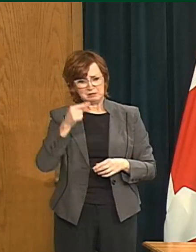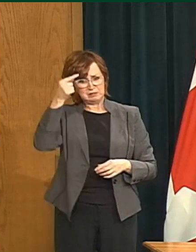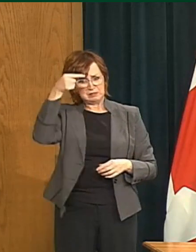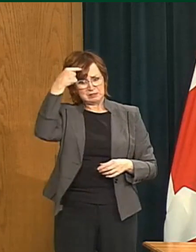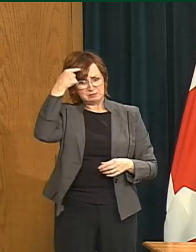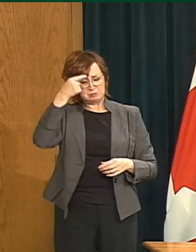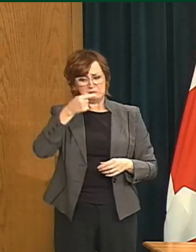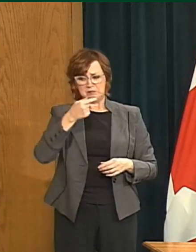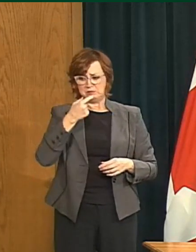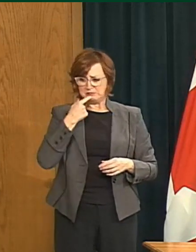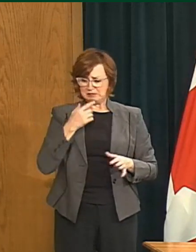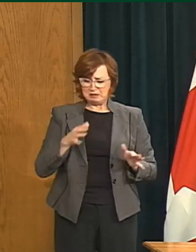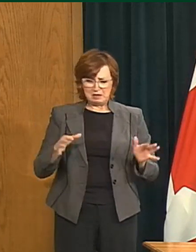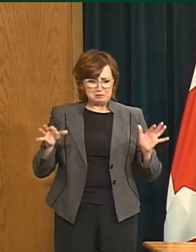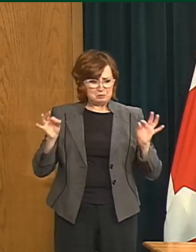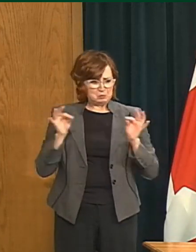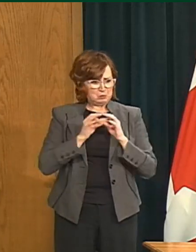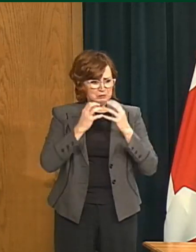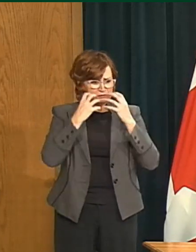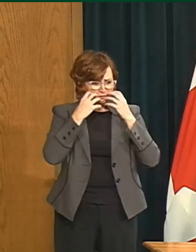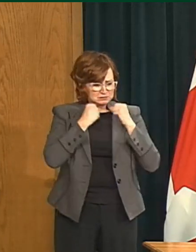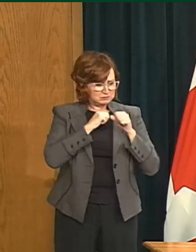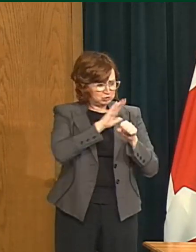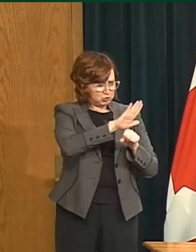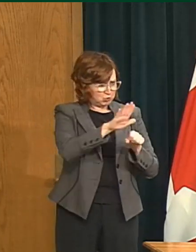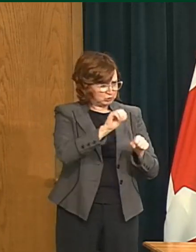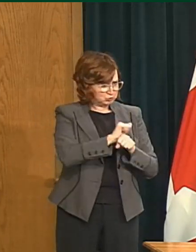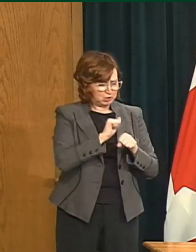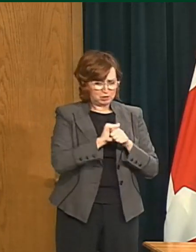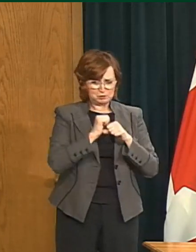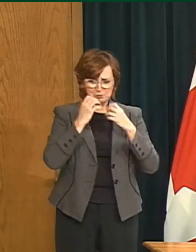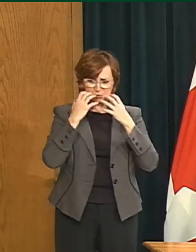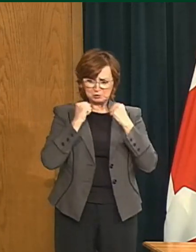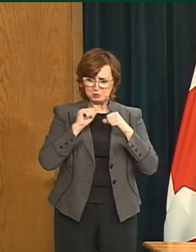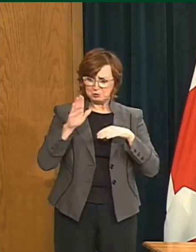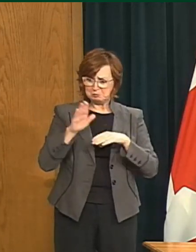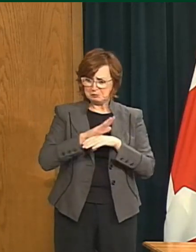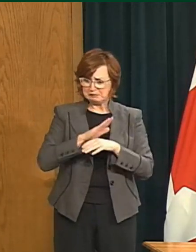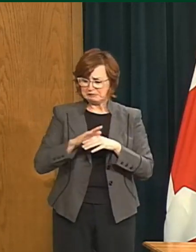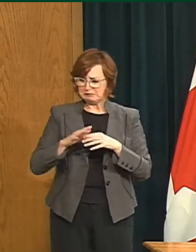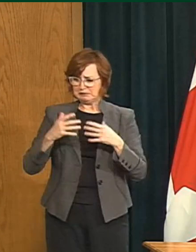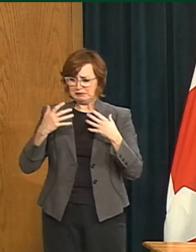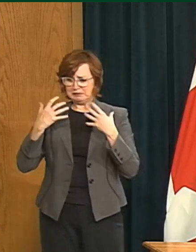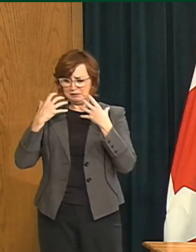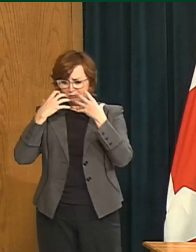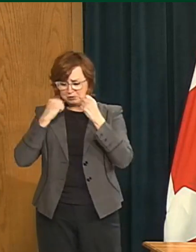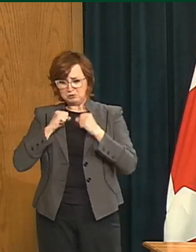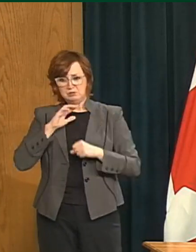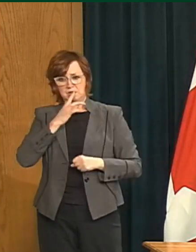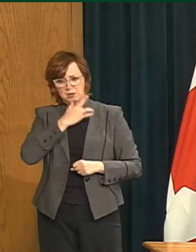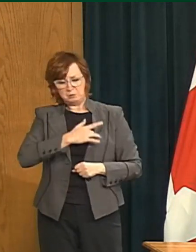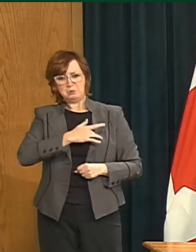preserve businesses, to preserve jobs, and preserve our opportunity for a fulsome recovery